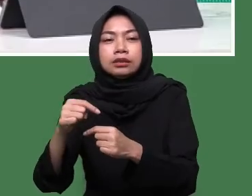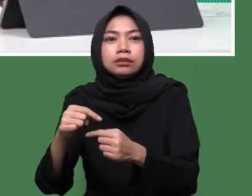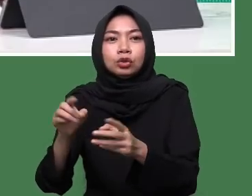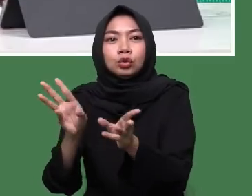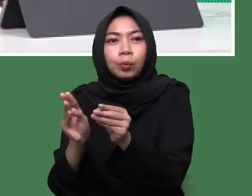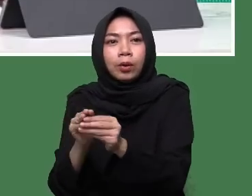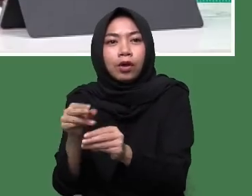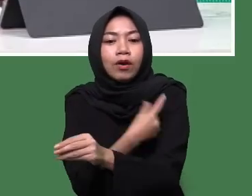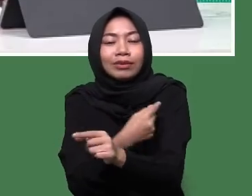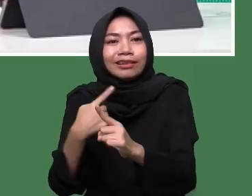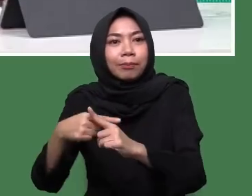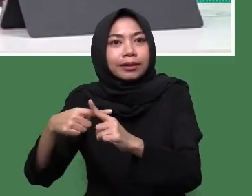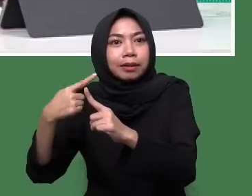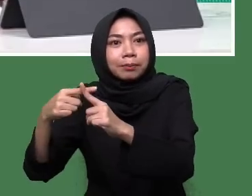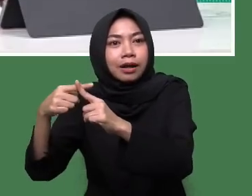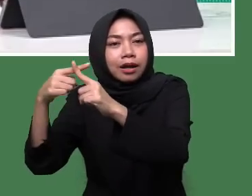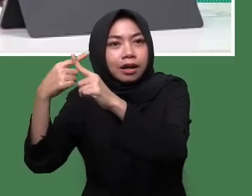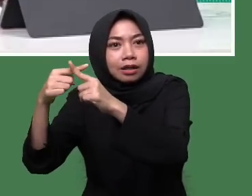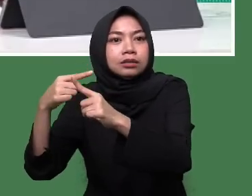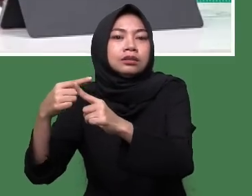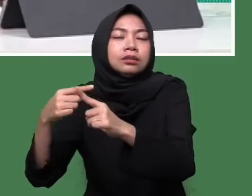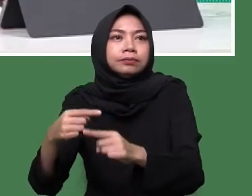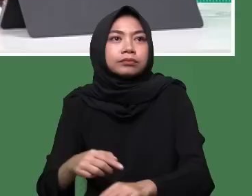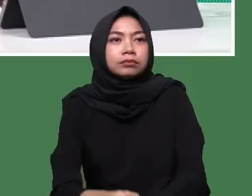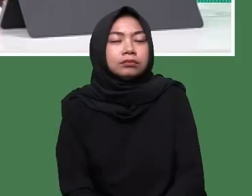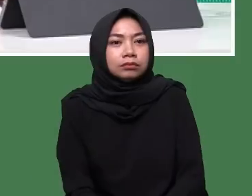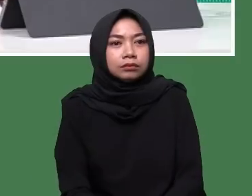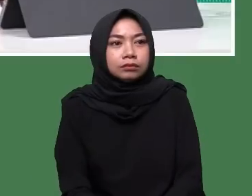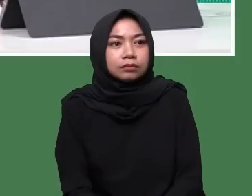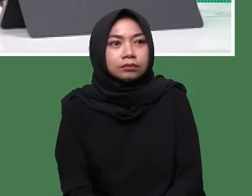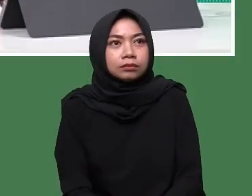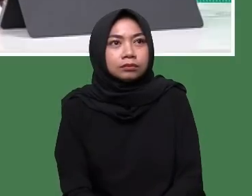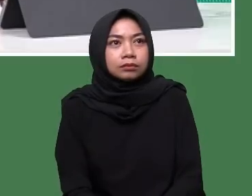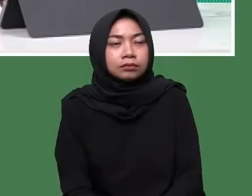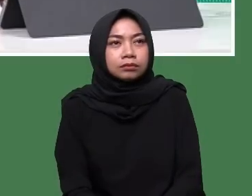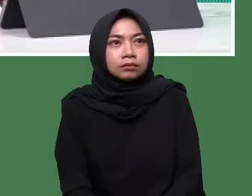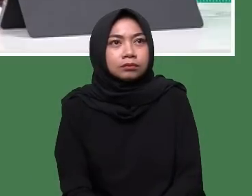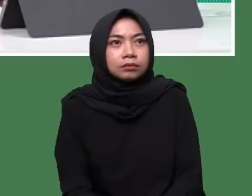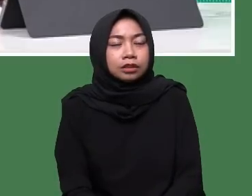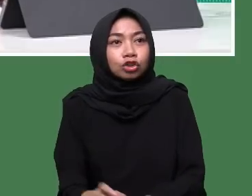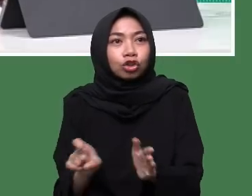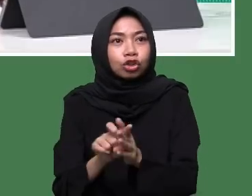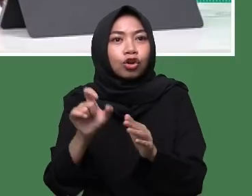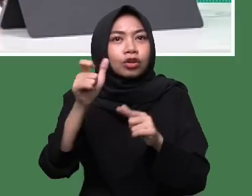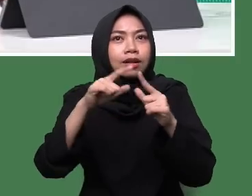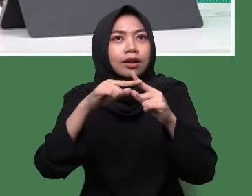ability to develop the FMD vaccines. Some of them are Capri Farmindo,